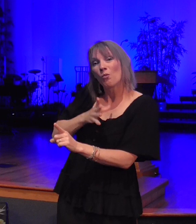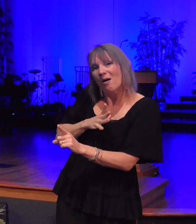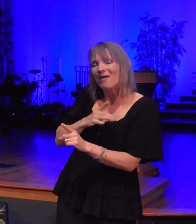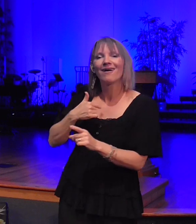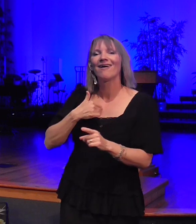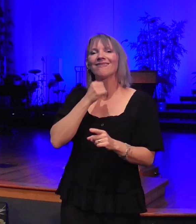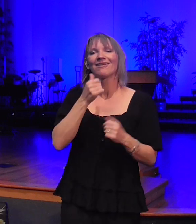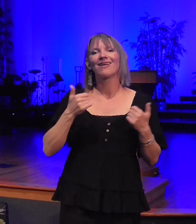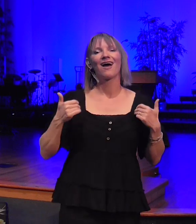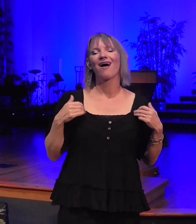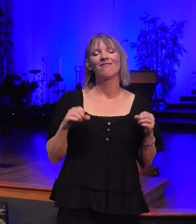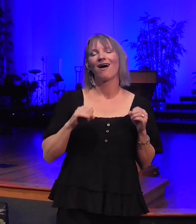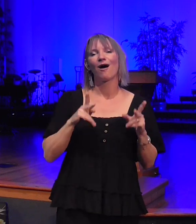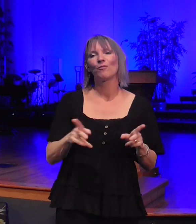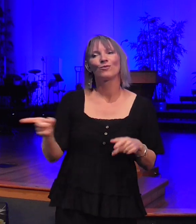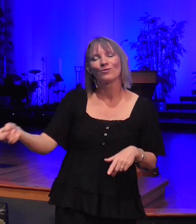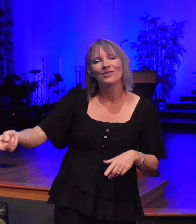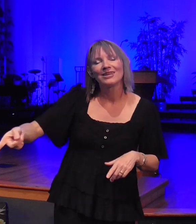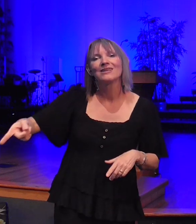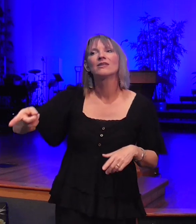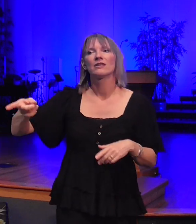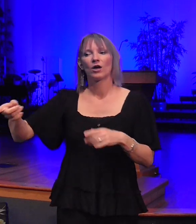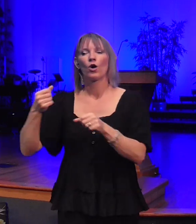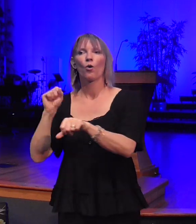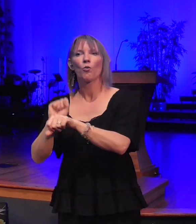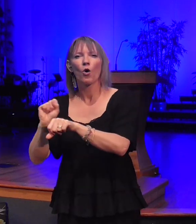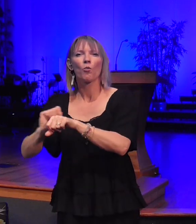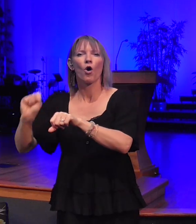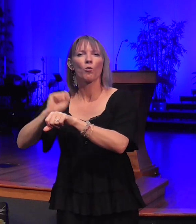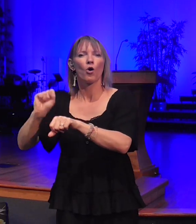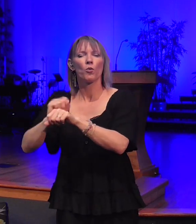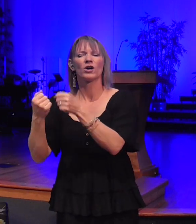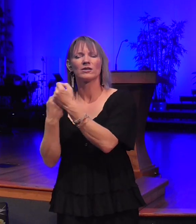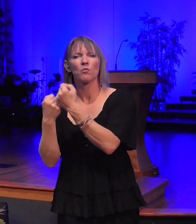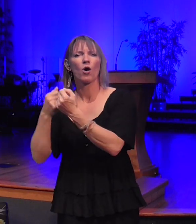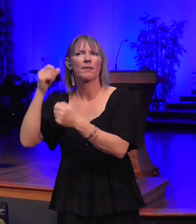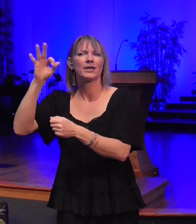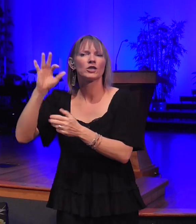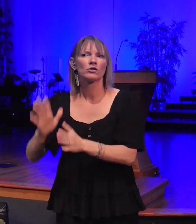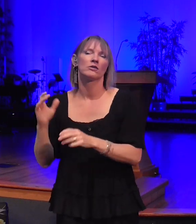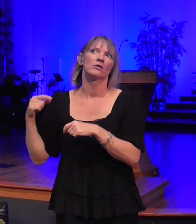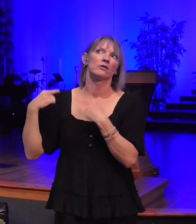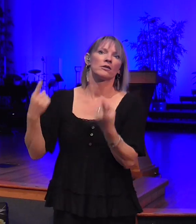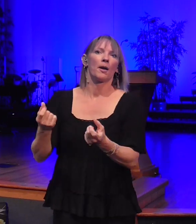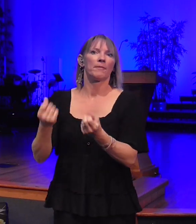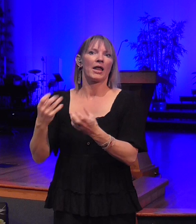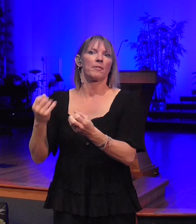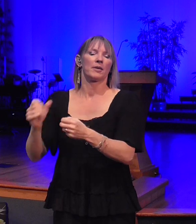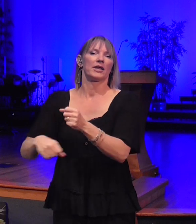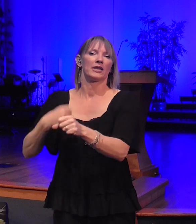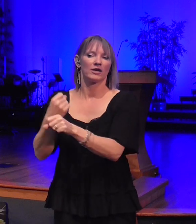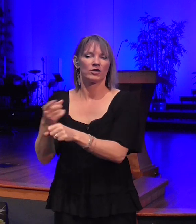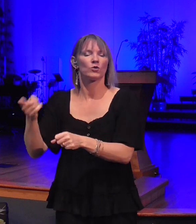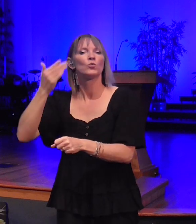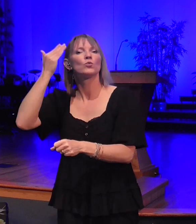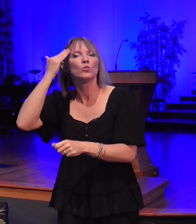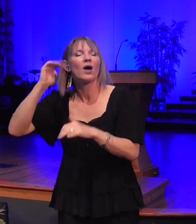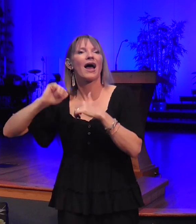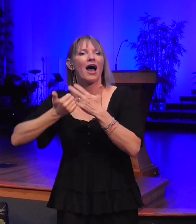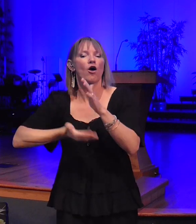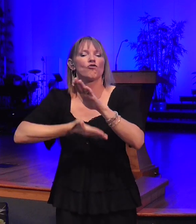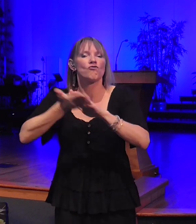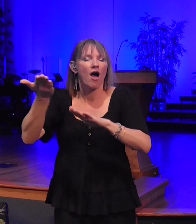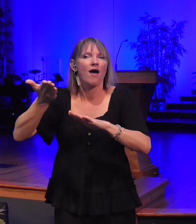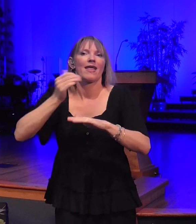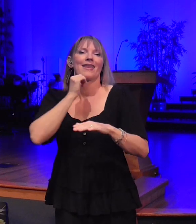moment. And she had worked and supported ministers for decades, and so she knew everything there was to know about how to run and not run a spiritual